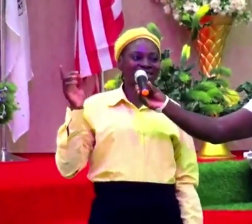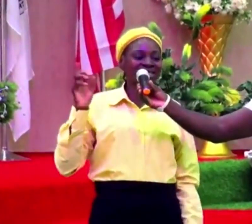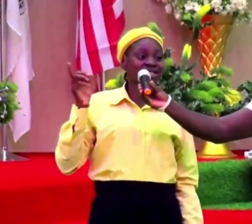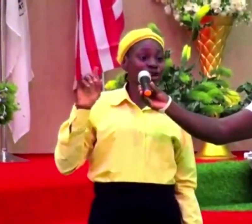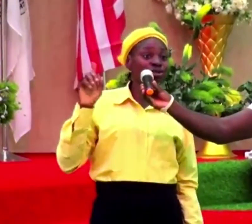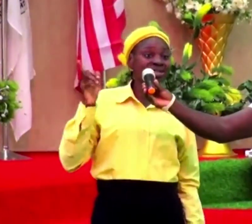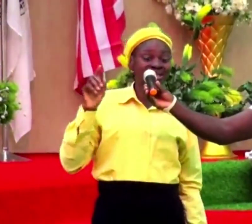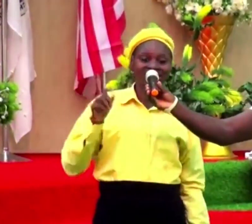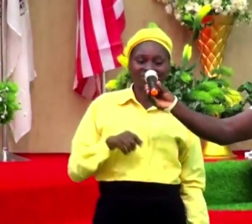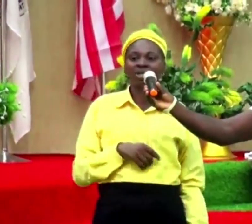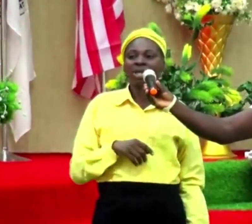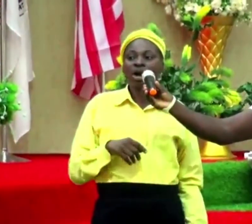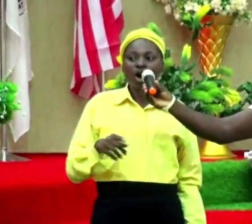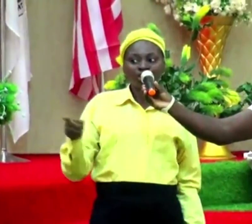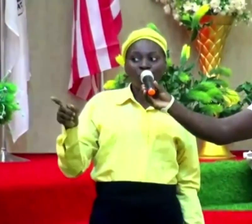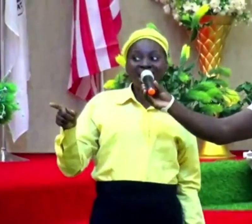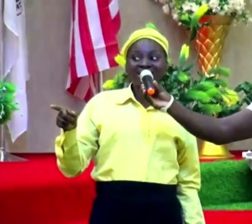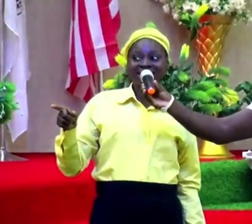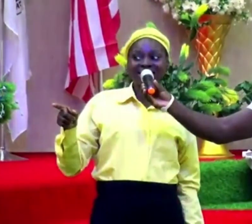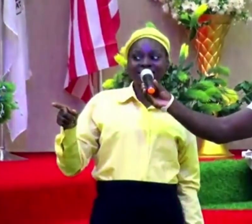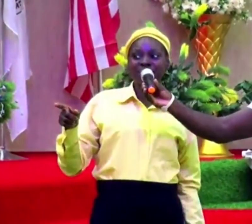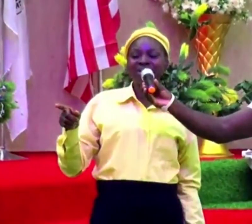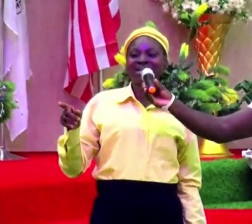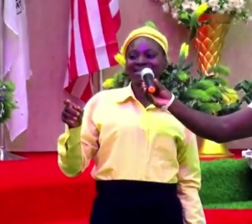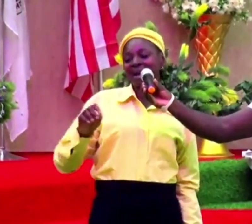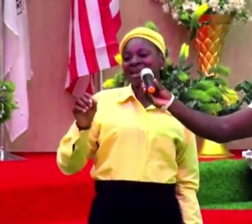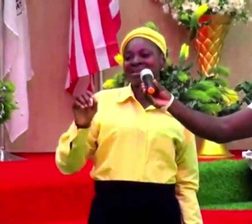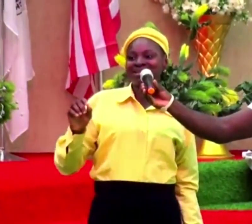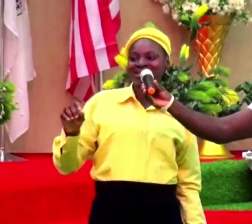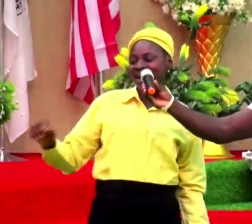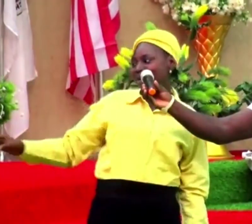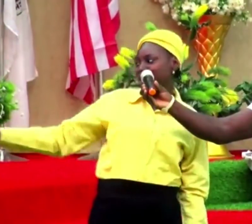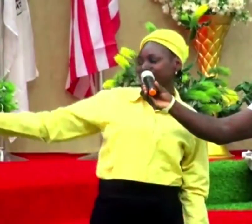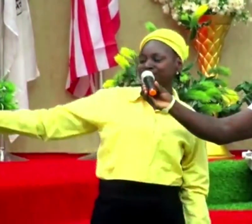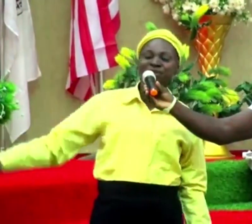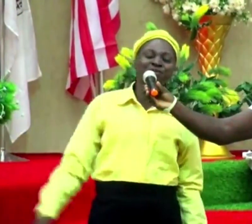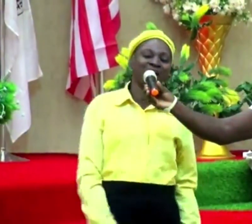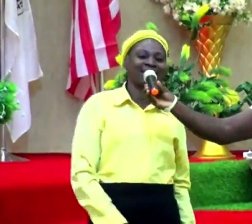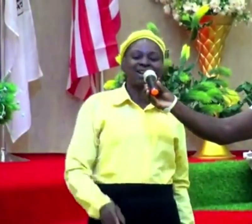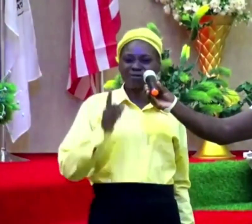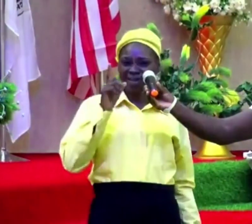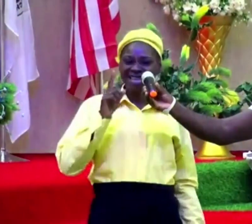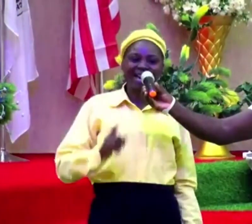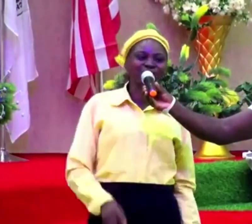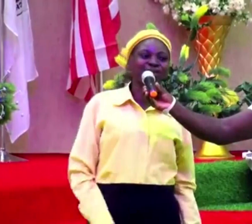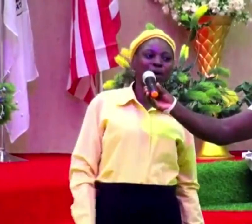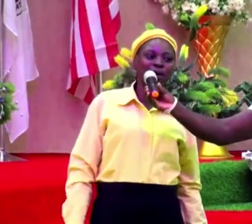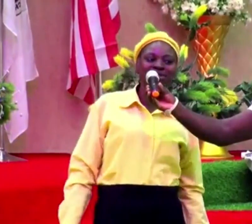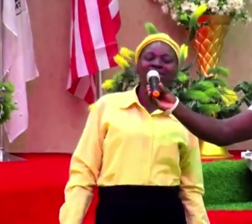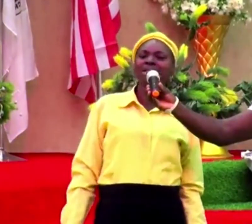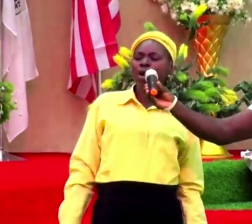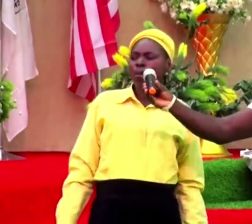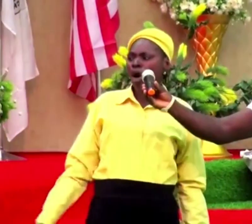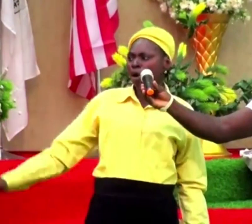yi oba ti ki doju ti eniyan. Ojo Wednesday tan so wi pe ntan ba ni ka wa fi si ori biban 5 naira o si lowo